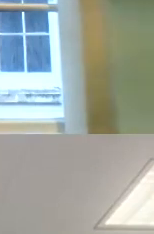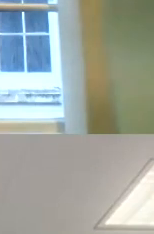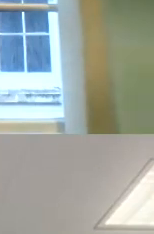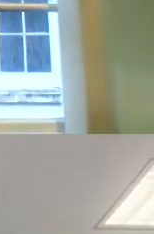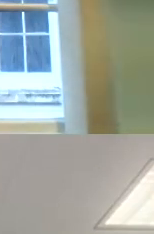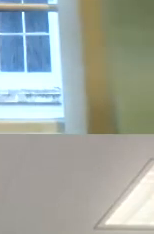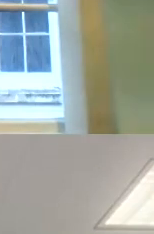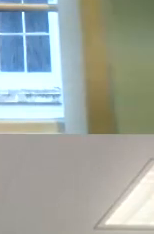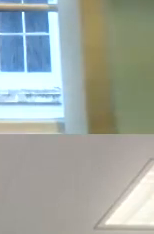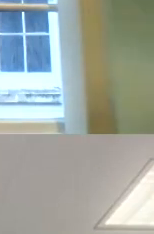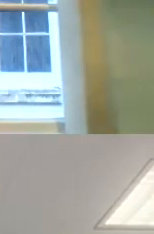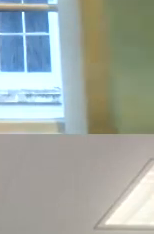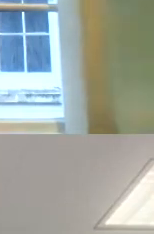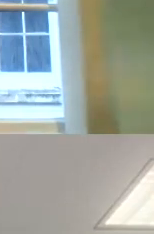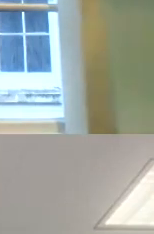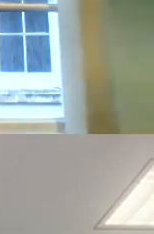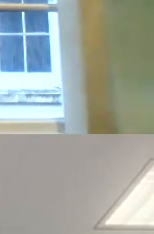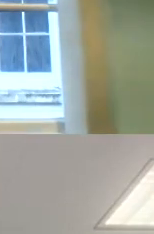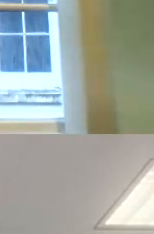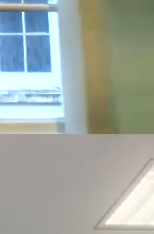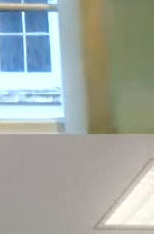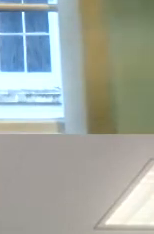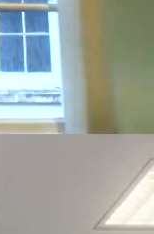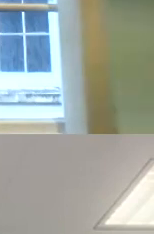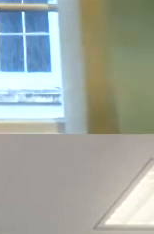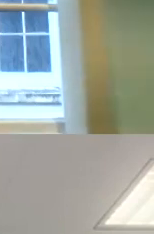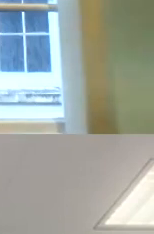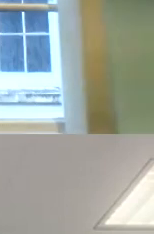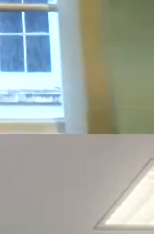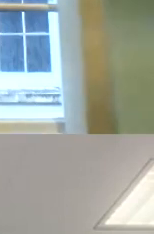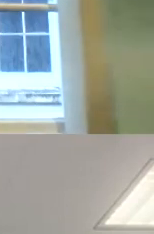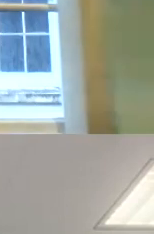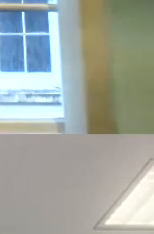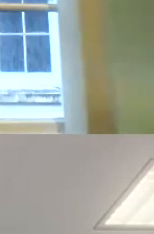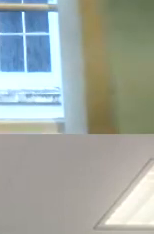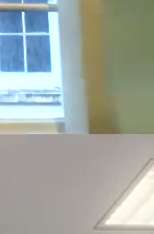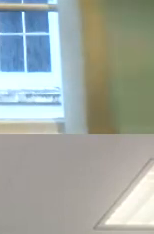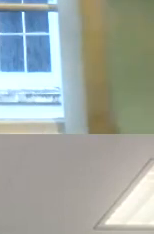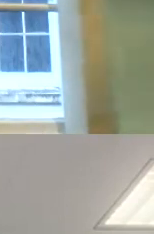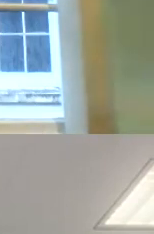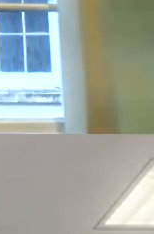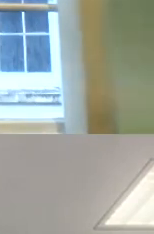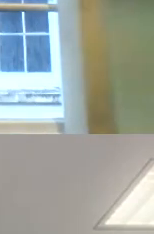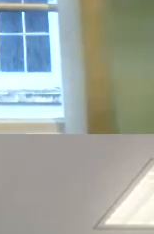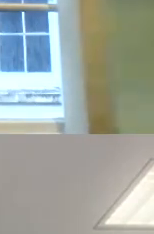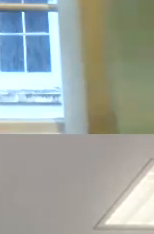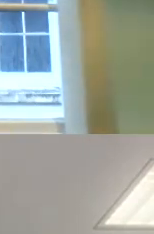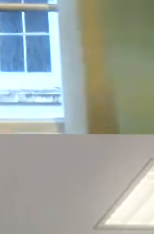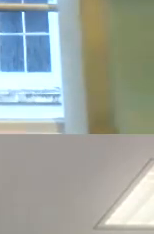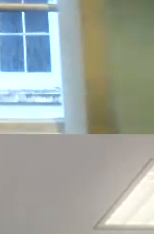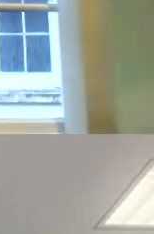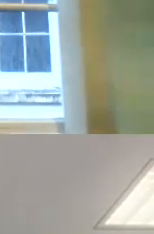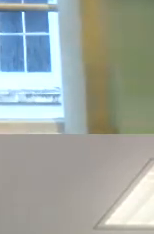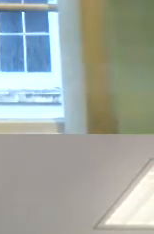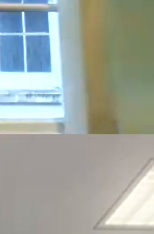Trust Continence Service, your own service, and for Tyrone and for Mama. So would you be able to provide